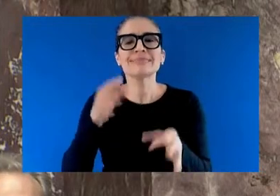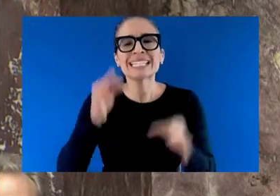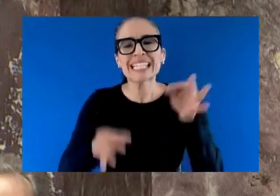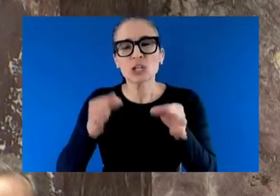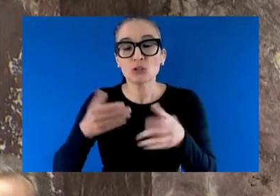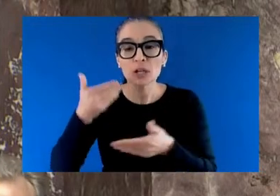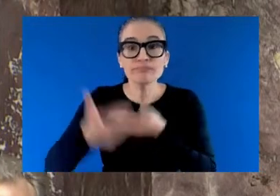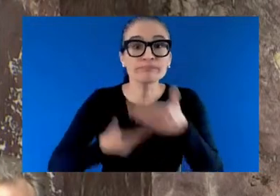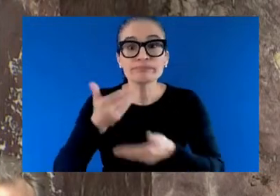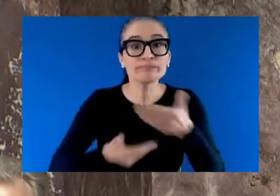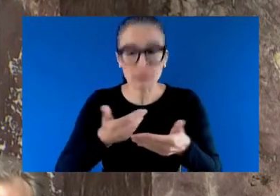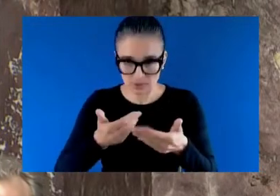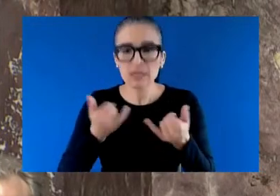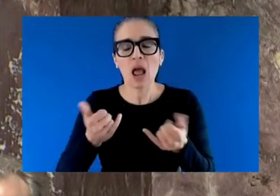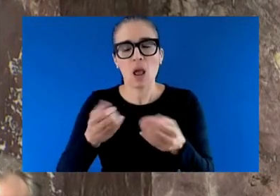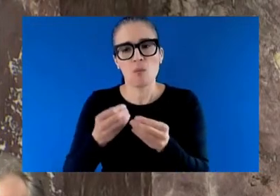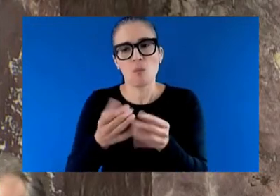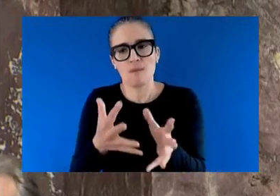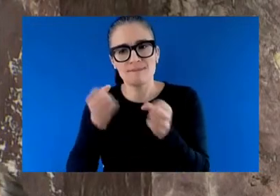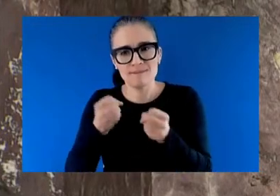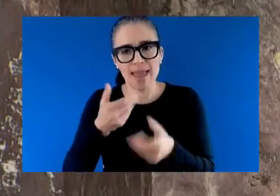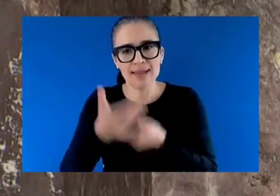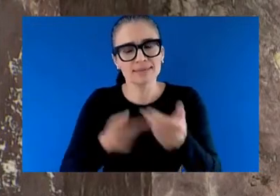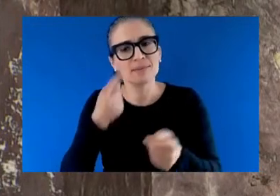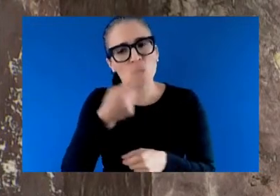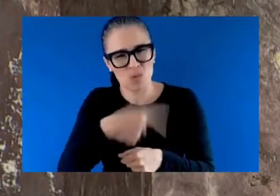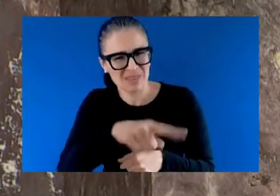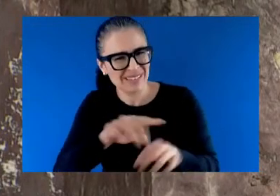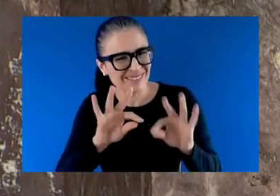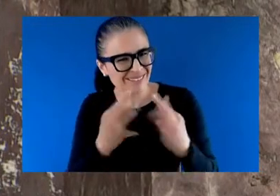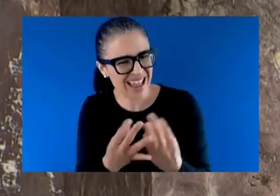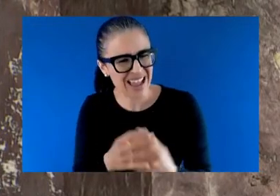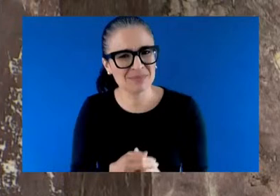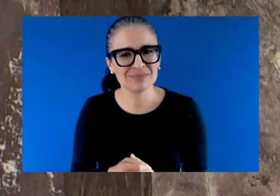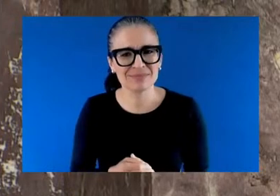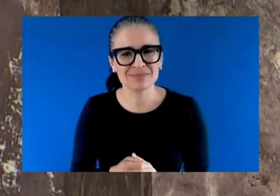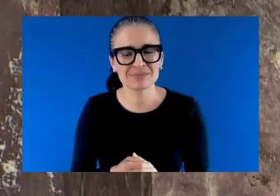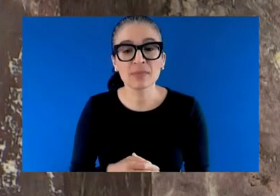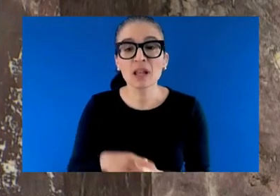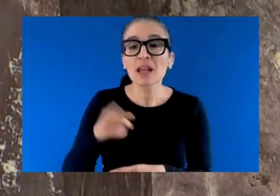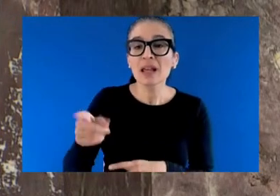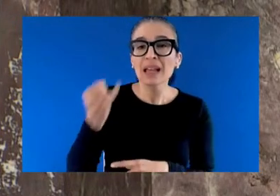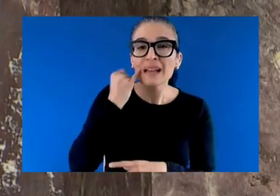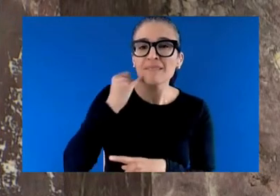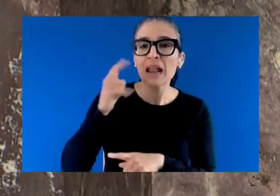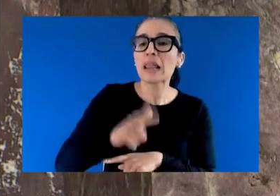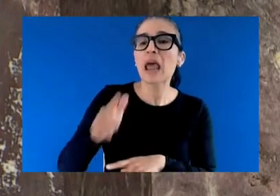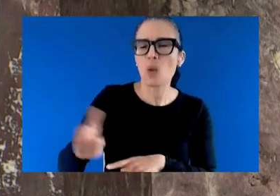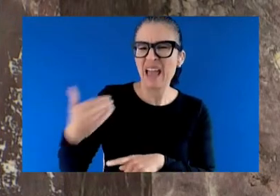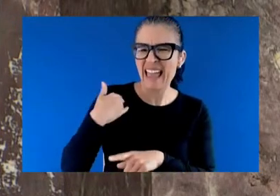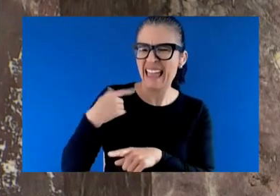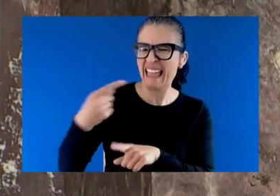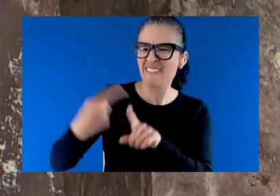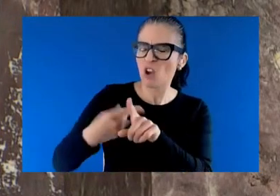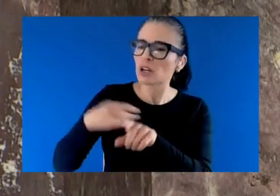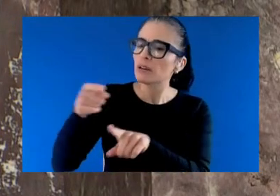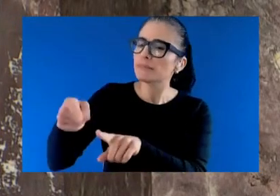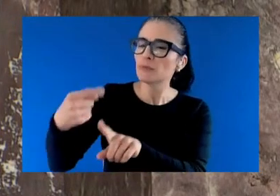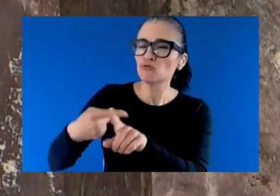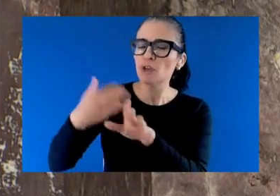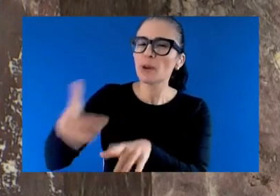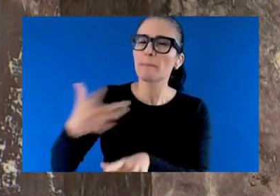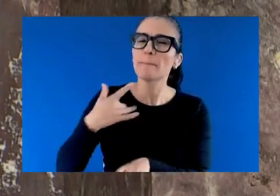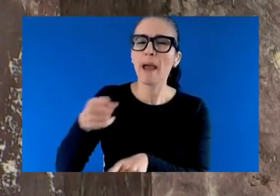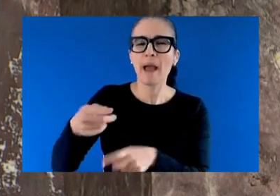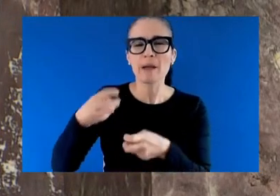tenants. This bill will help address that issue by adding authority to prescribe additional grounds for ending a problematic tenancy.